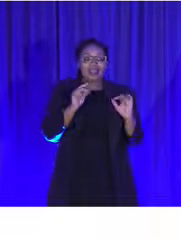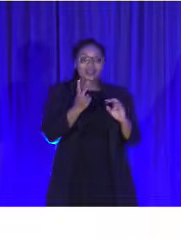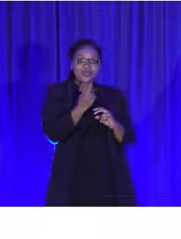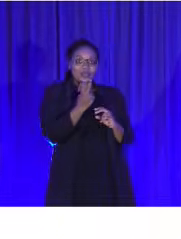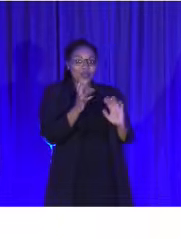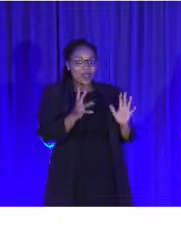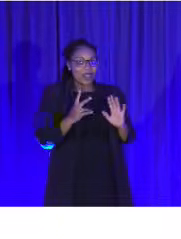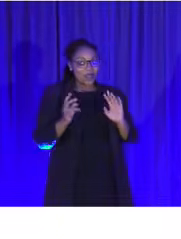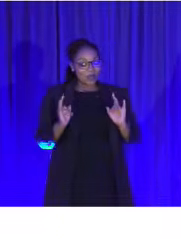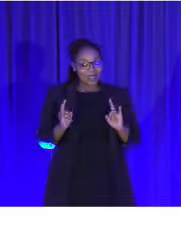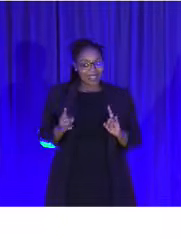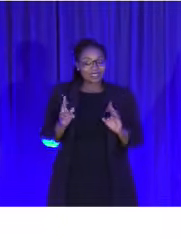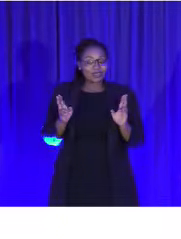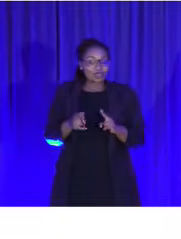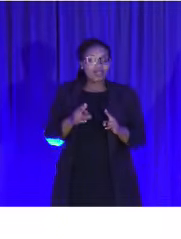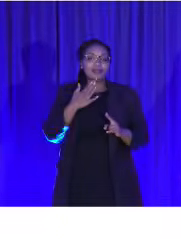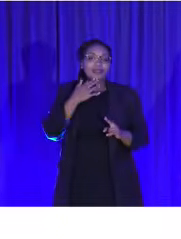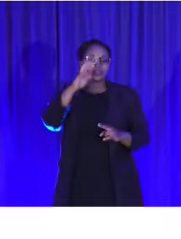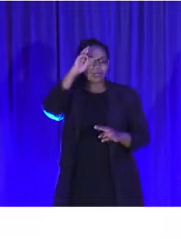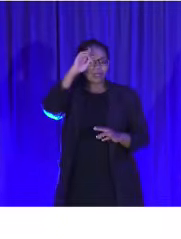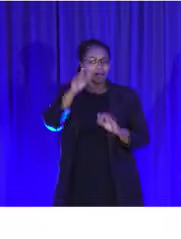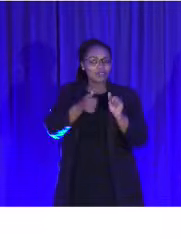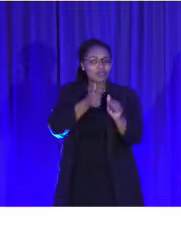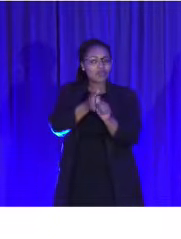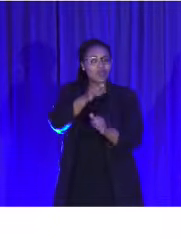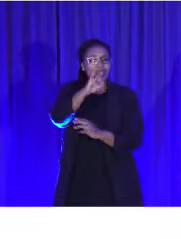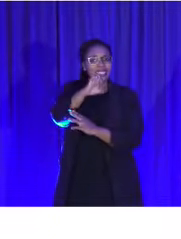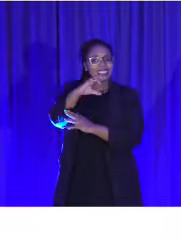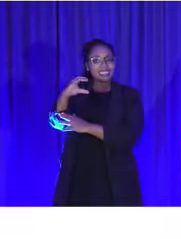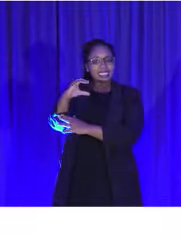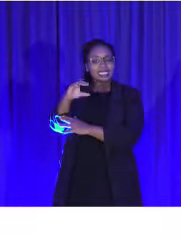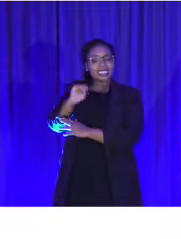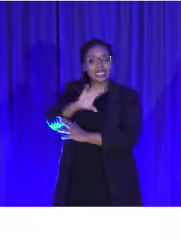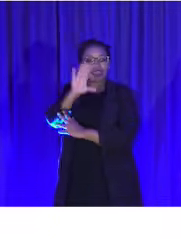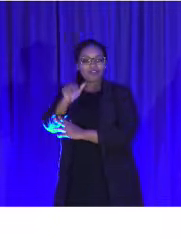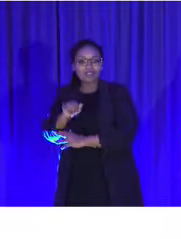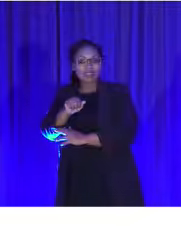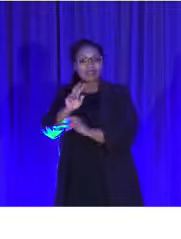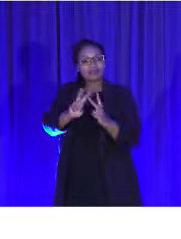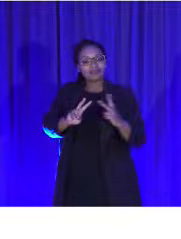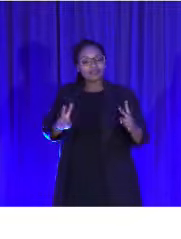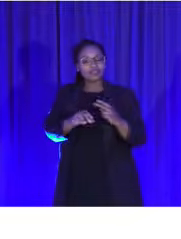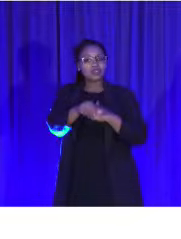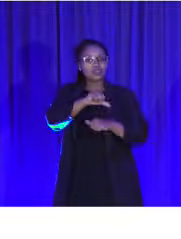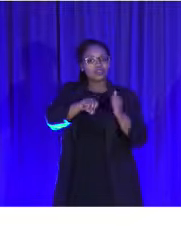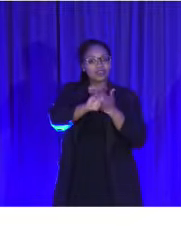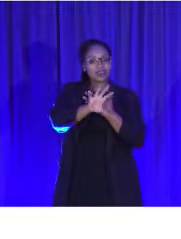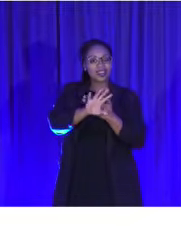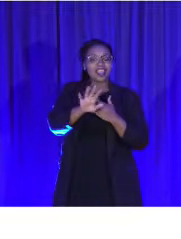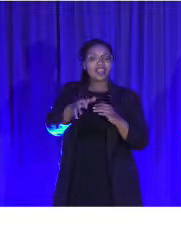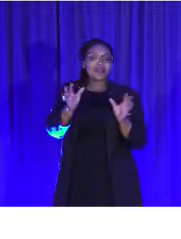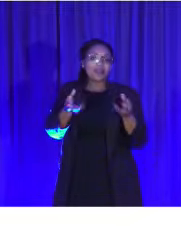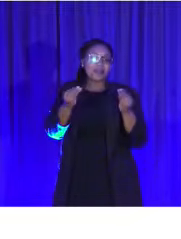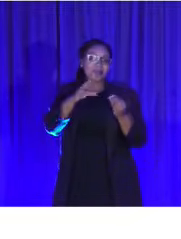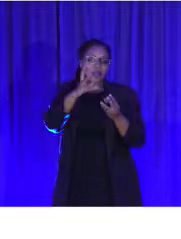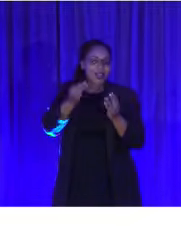to follow IEC South Africa on all platforms to make sure that you have all the latest news and updates. Thank you so much.